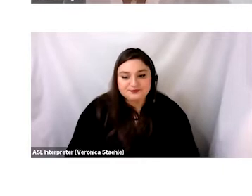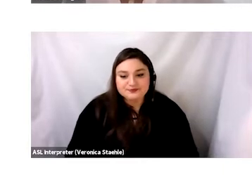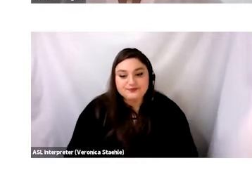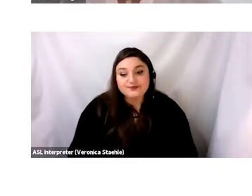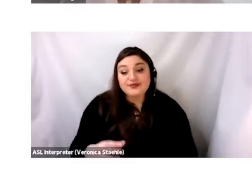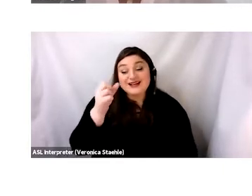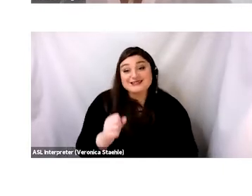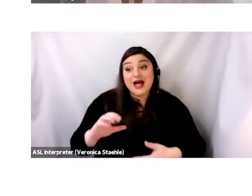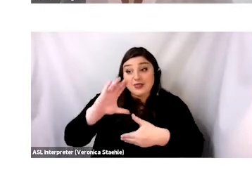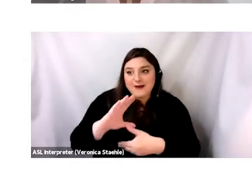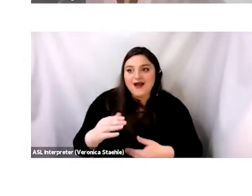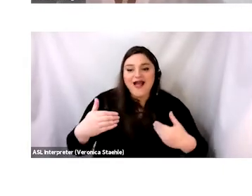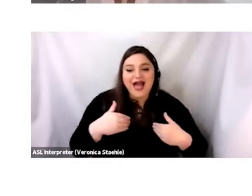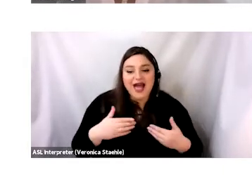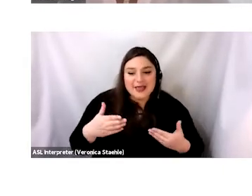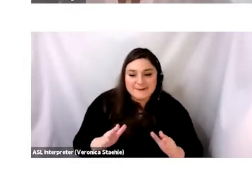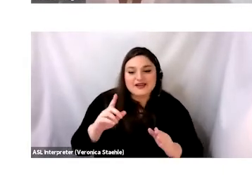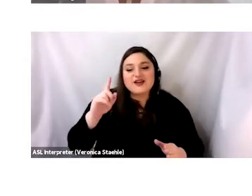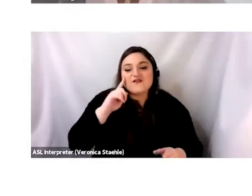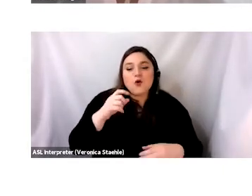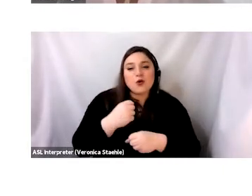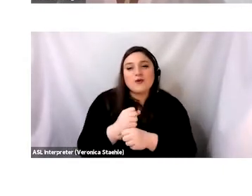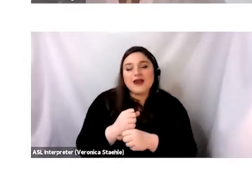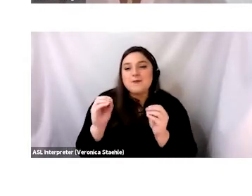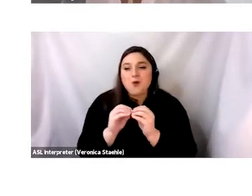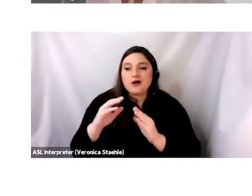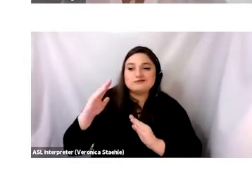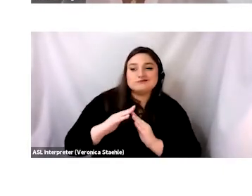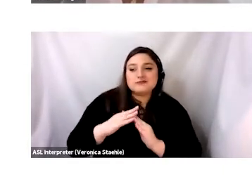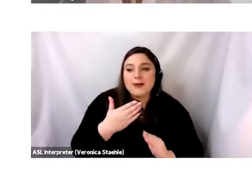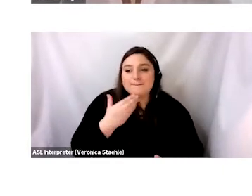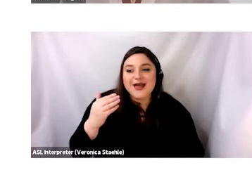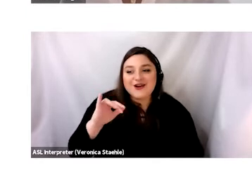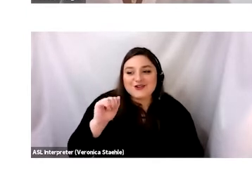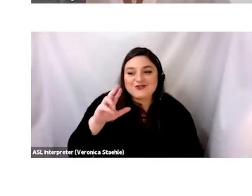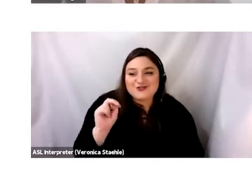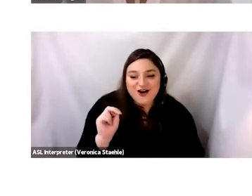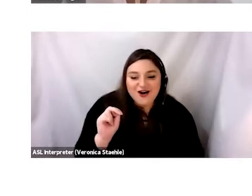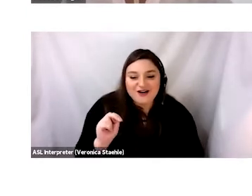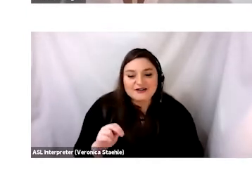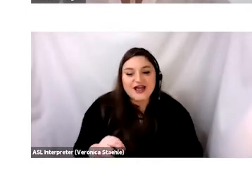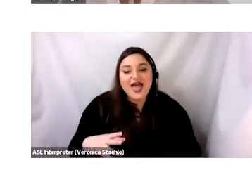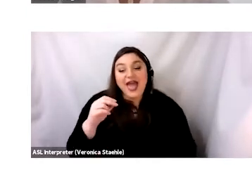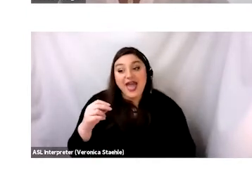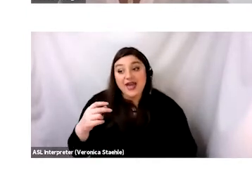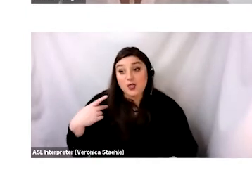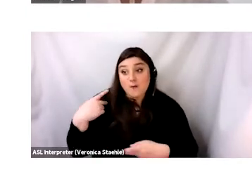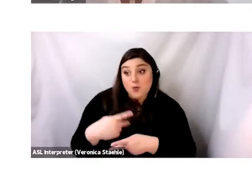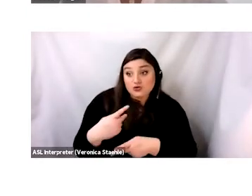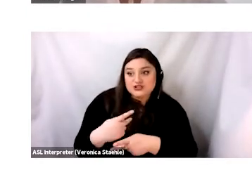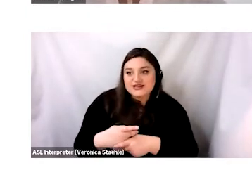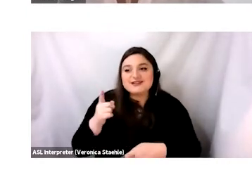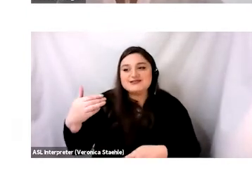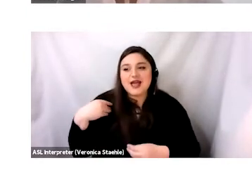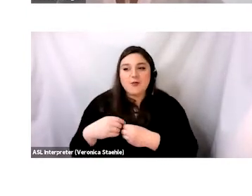producing finer yarns, and the Portuguese also capitalized during this time. More and more laborers were imported to the new